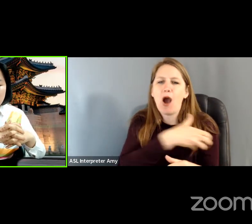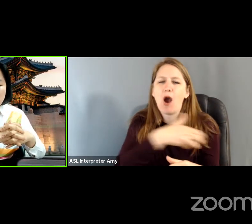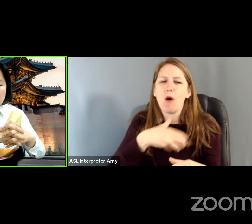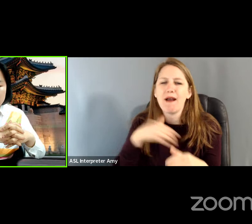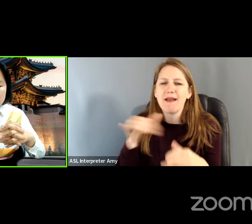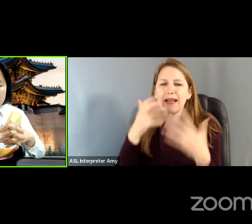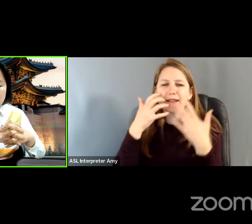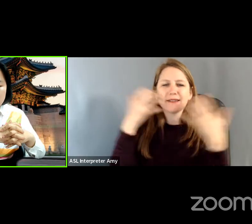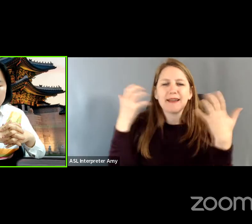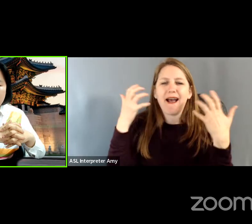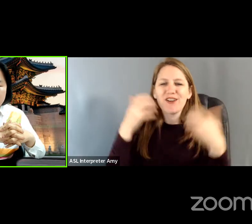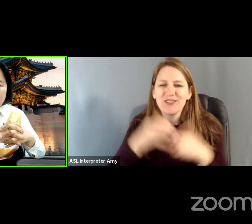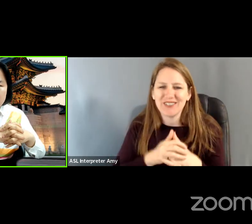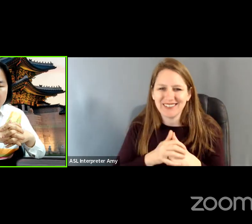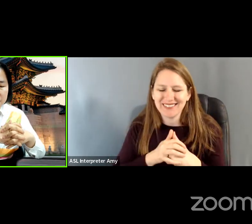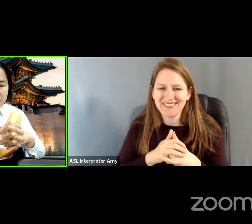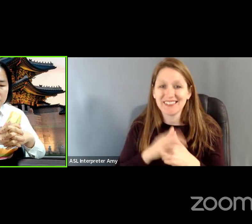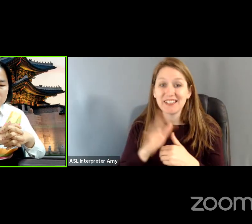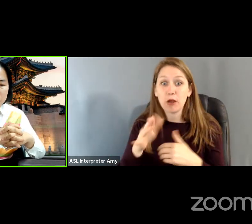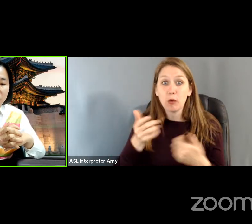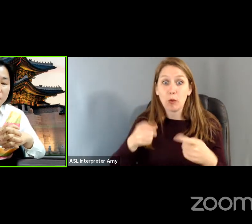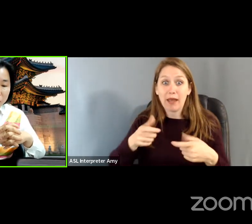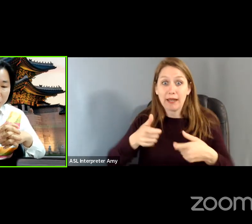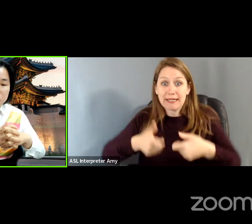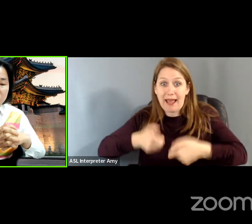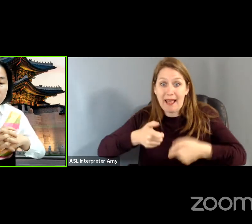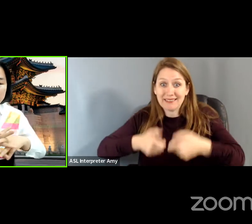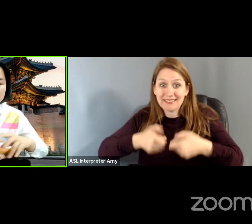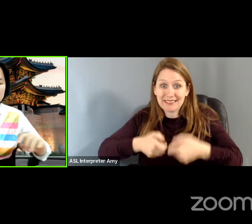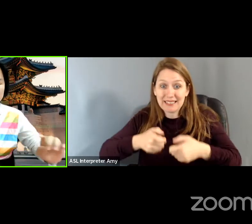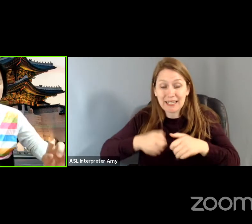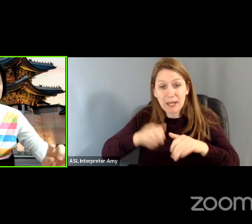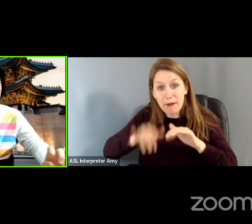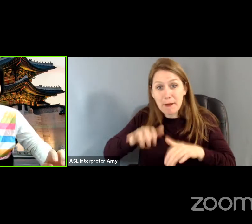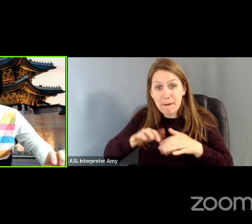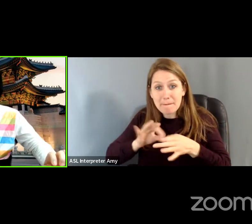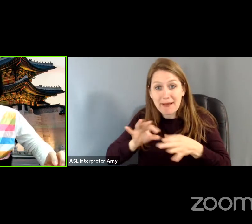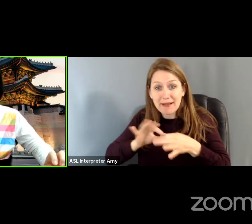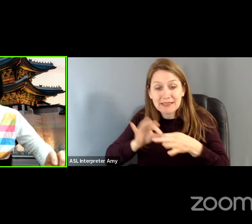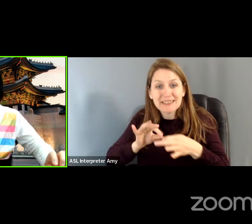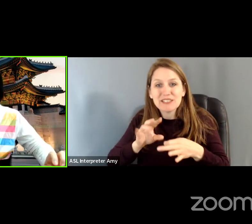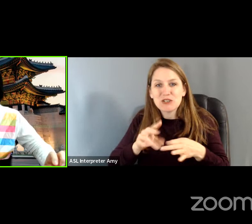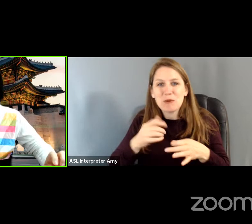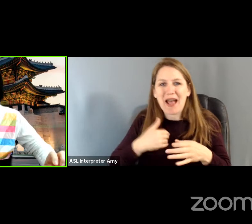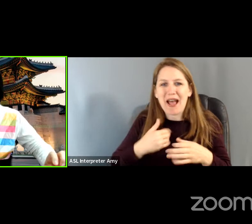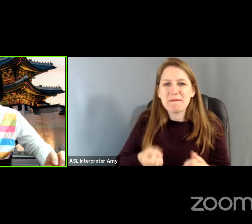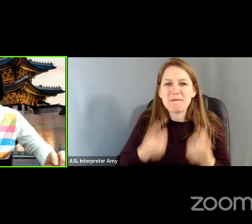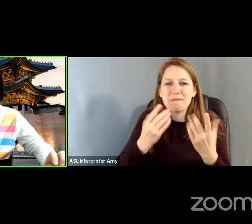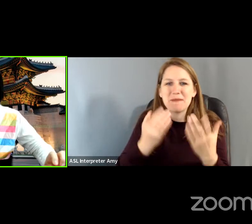tiger emoticons on various SNS platforms.